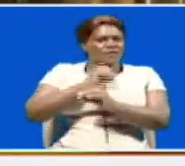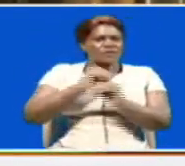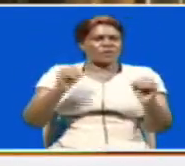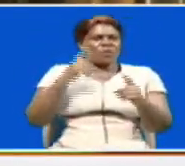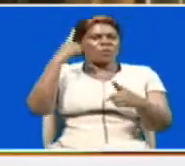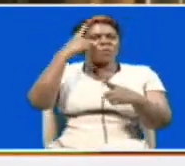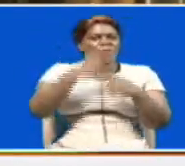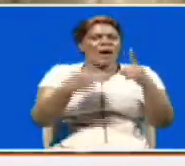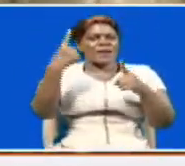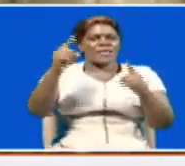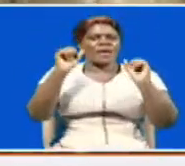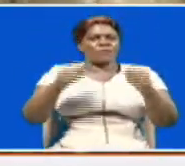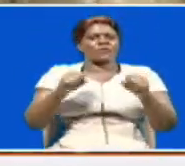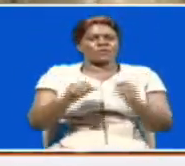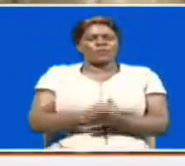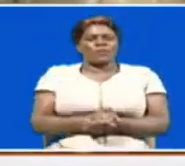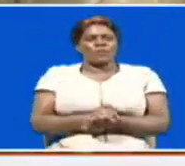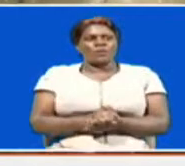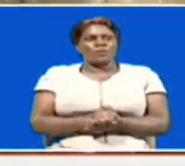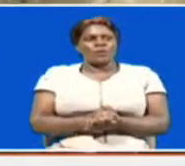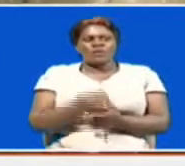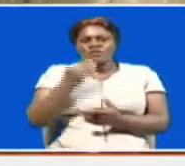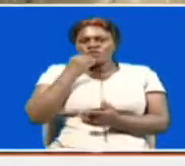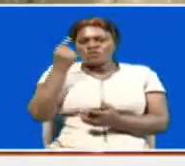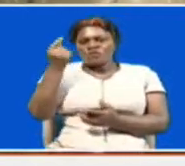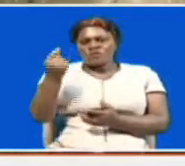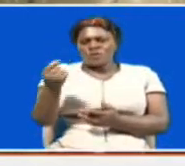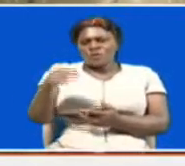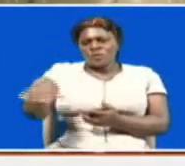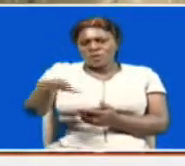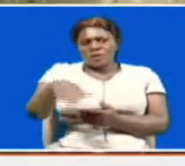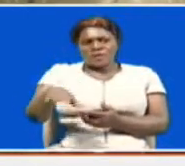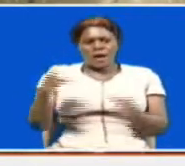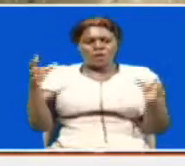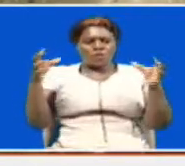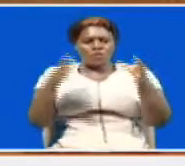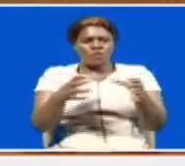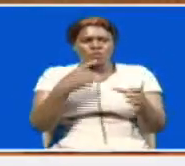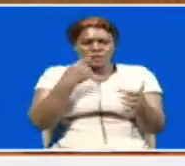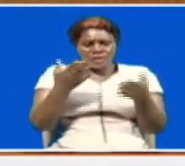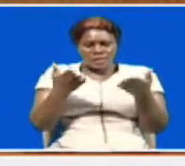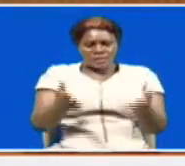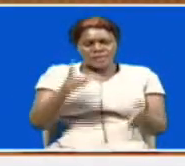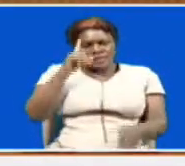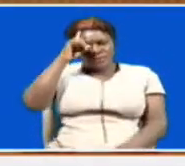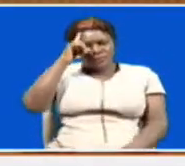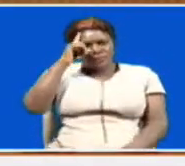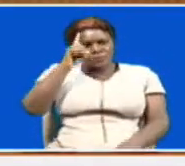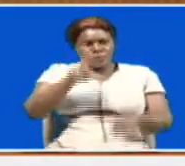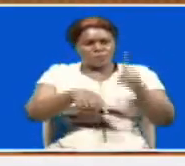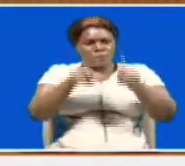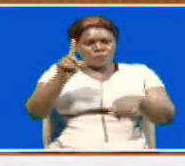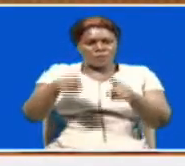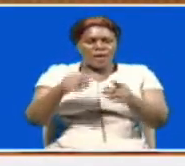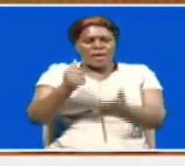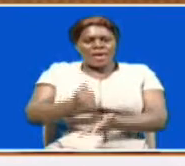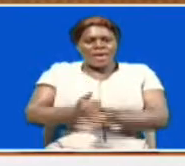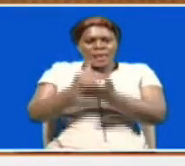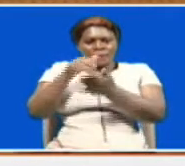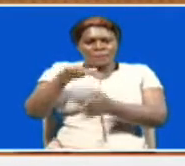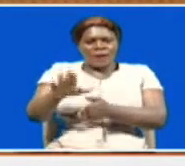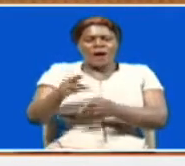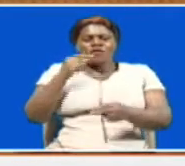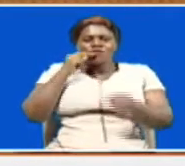hata mwaka moja bila kuharibika. With a limited food supply in this area, the community says these indigenous varieties come in handy as they are